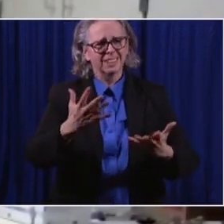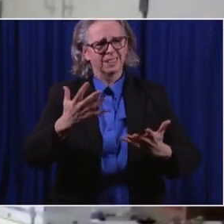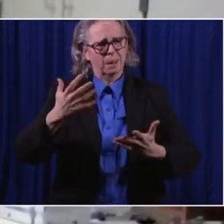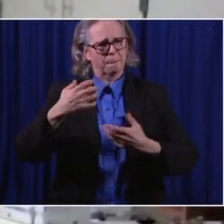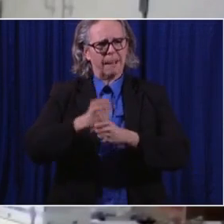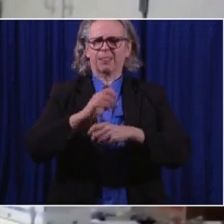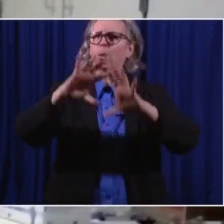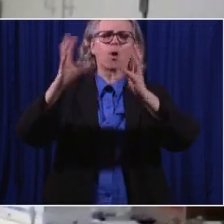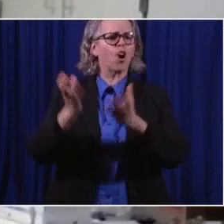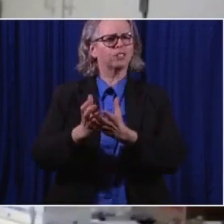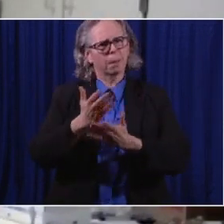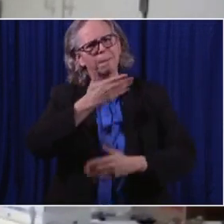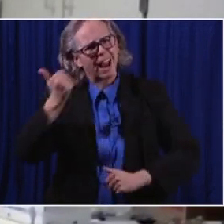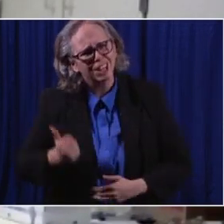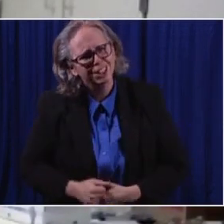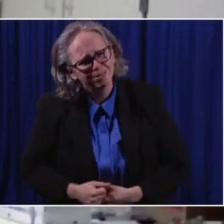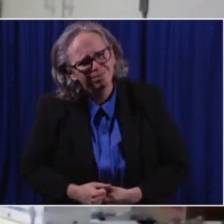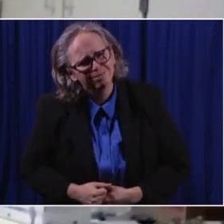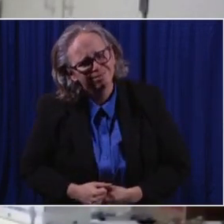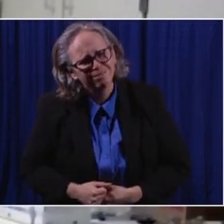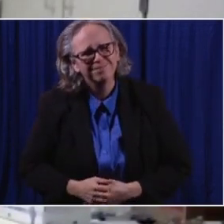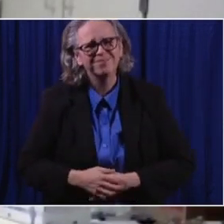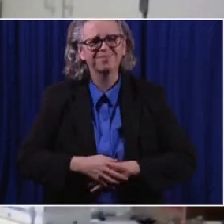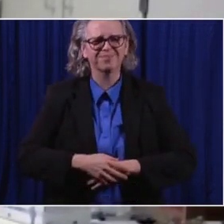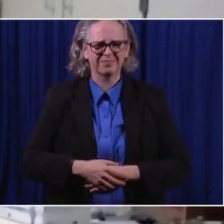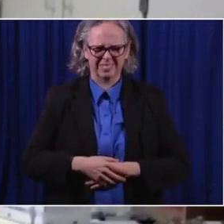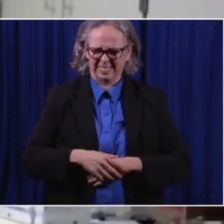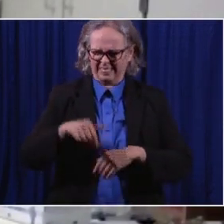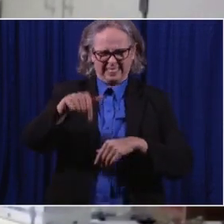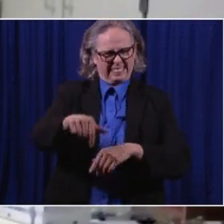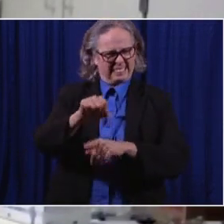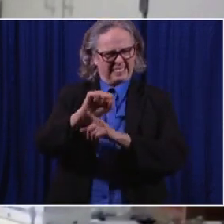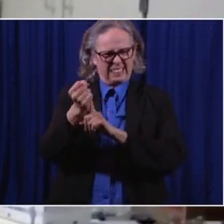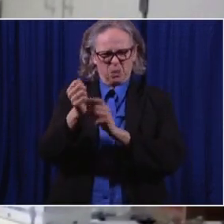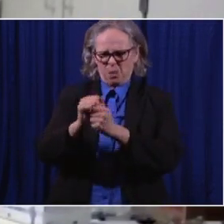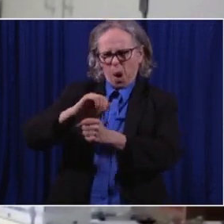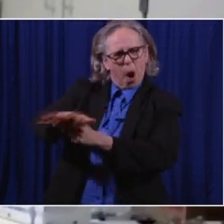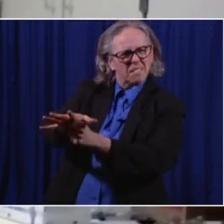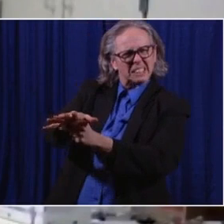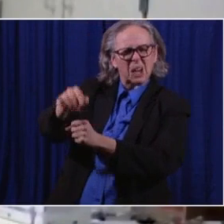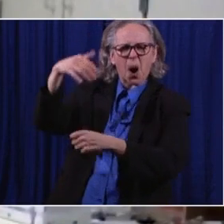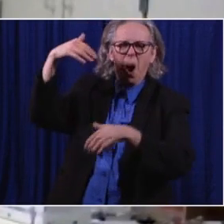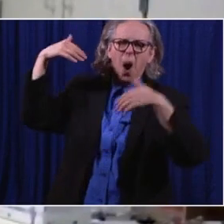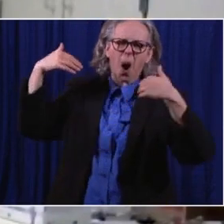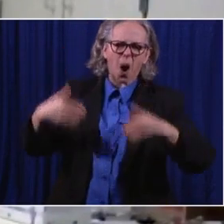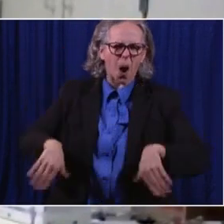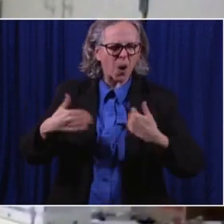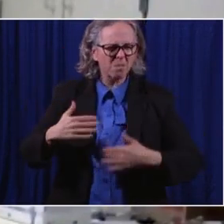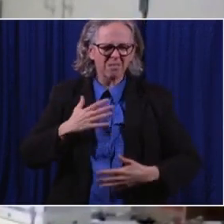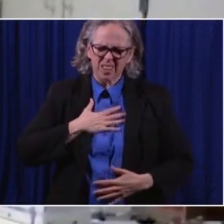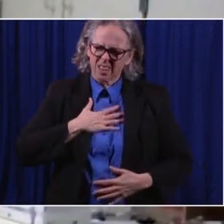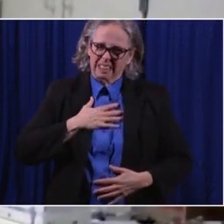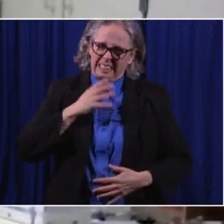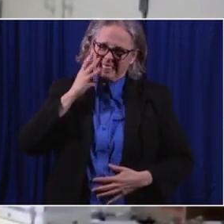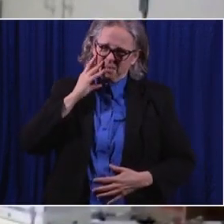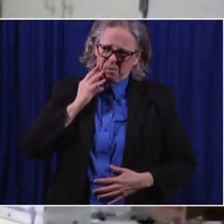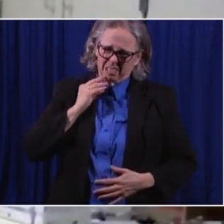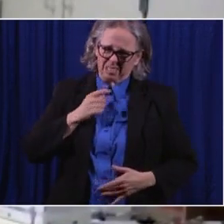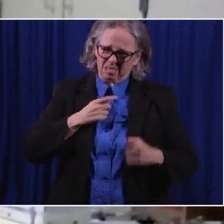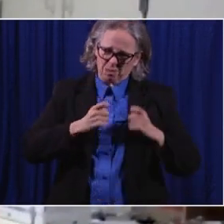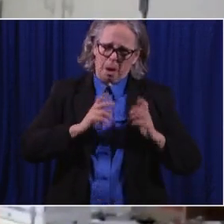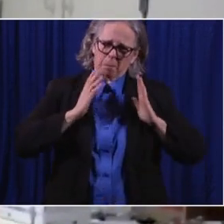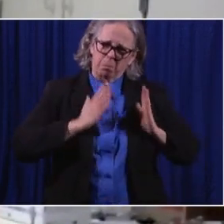now. This situation with COVID has been something I've dealt with personally, because I have two children